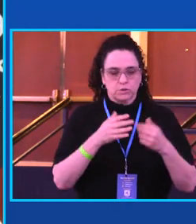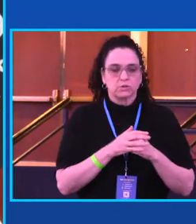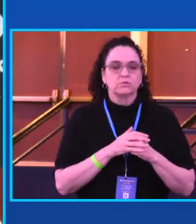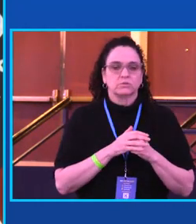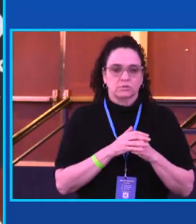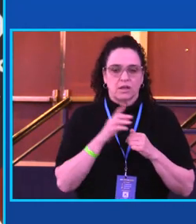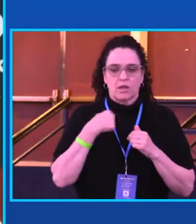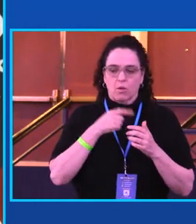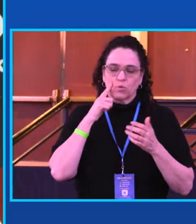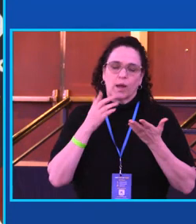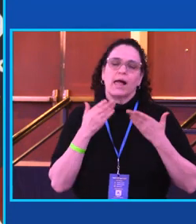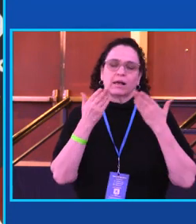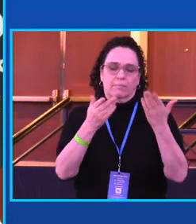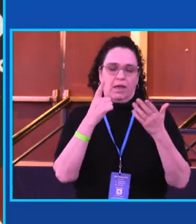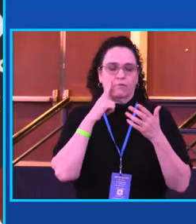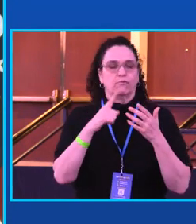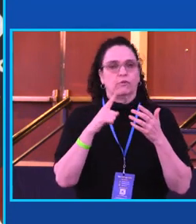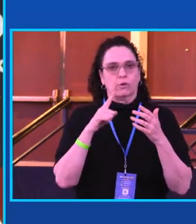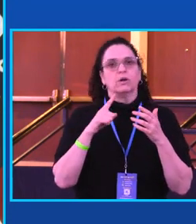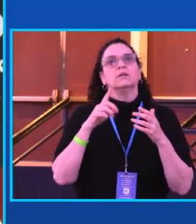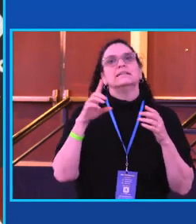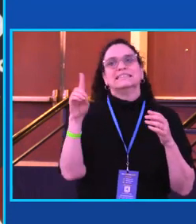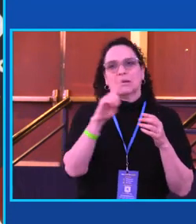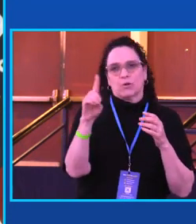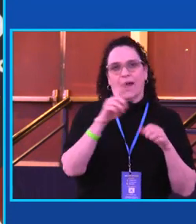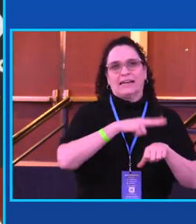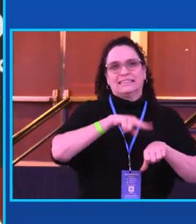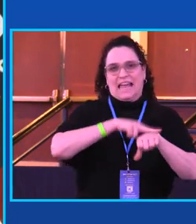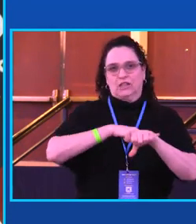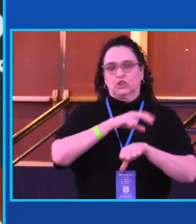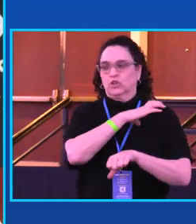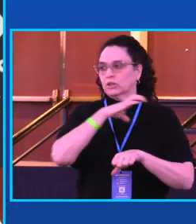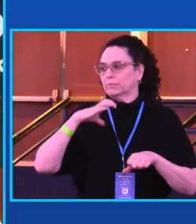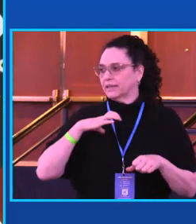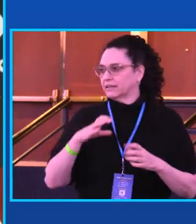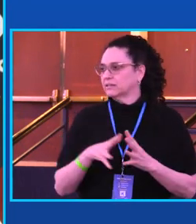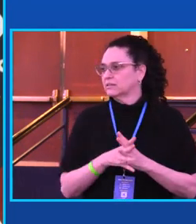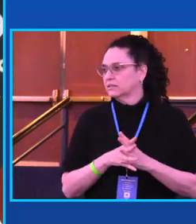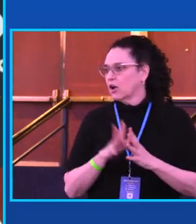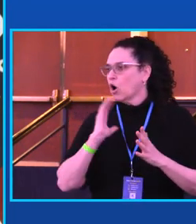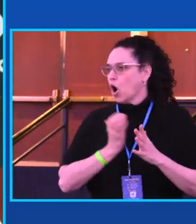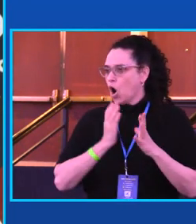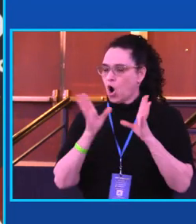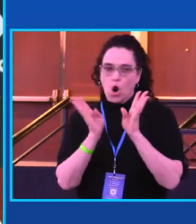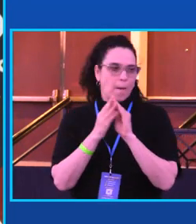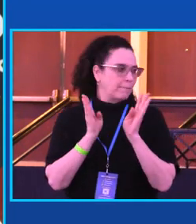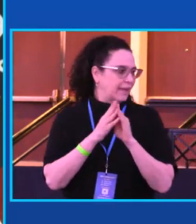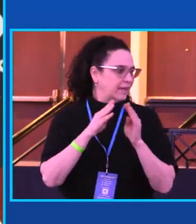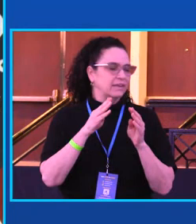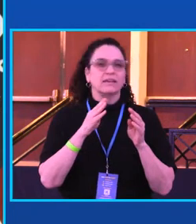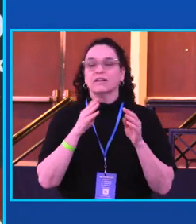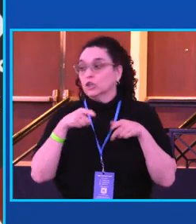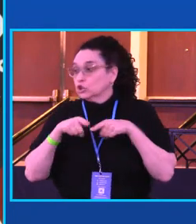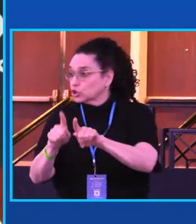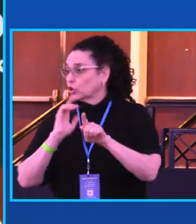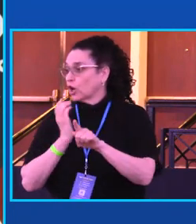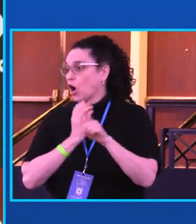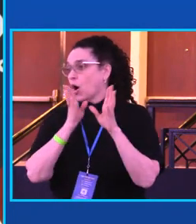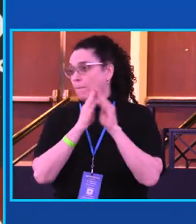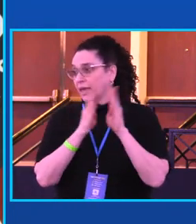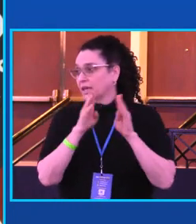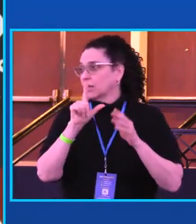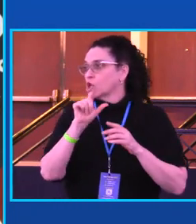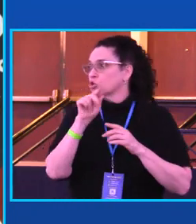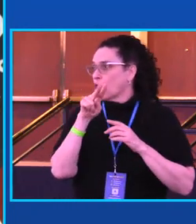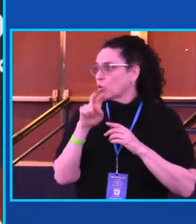for approval by this full Democratic National Committee. At our meeting, Lorraine and I announced that we will appoint a